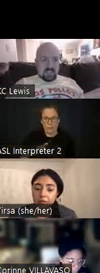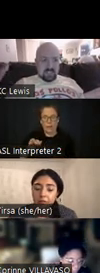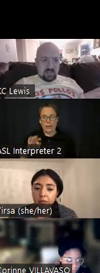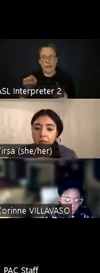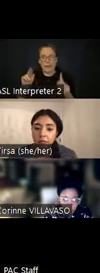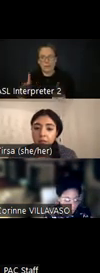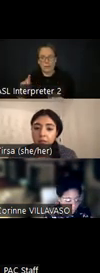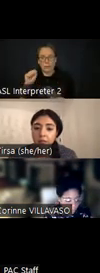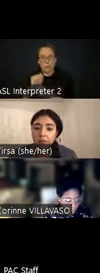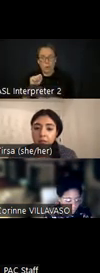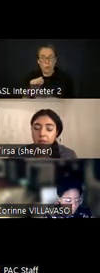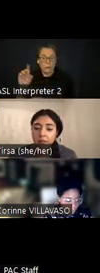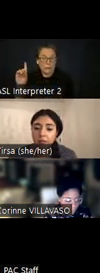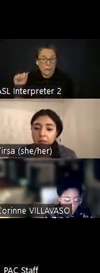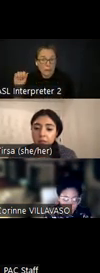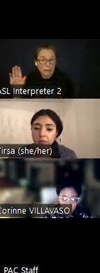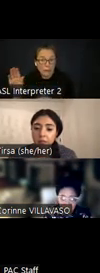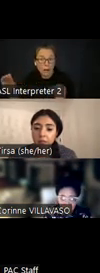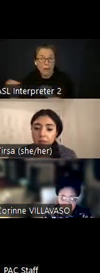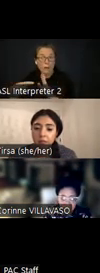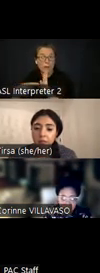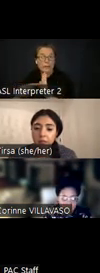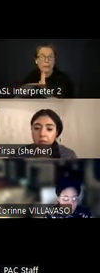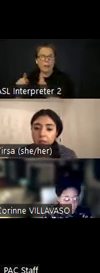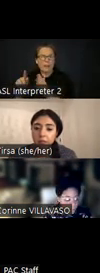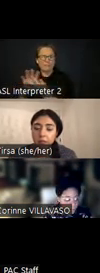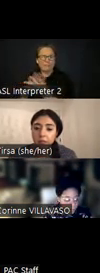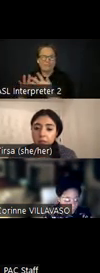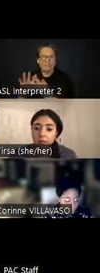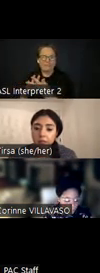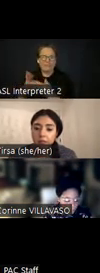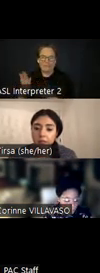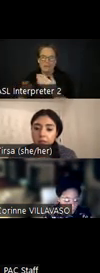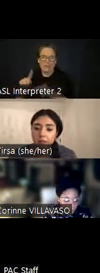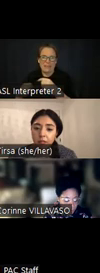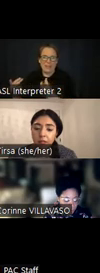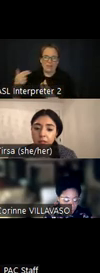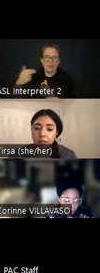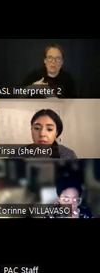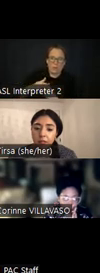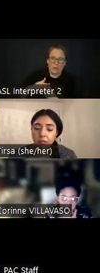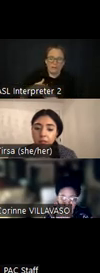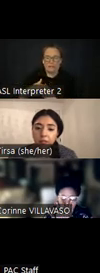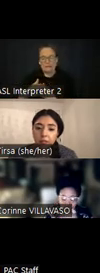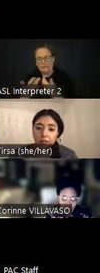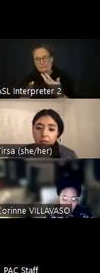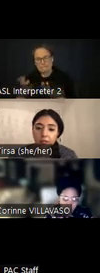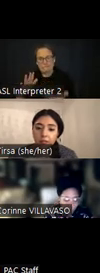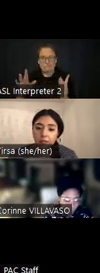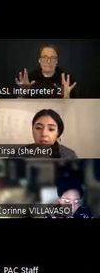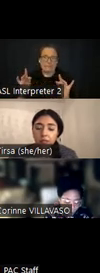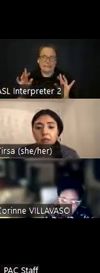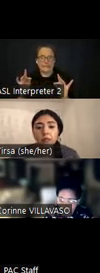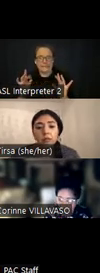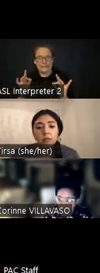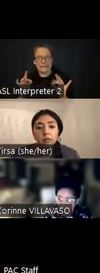place like a district attorney's office blurs that line a little bit. And I think even just going beyond that intention, I think it's